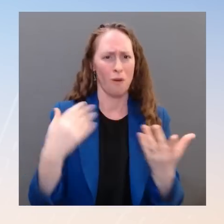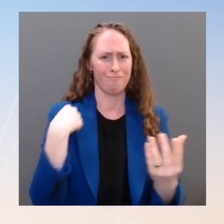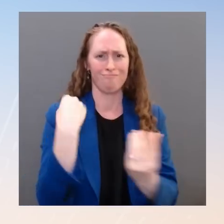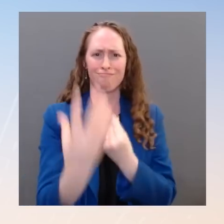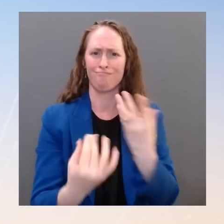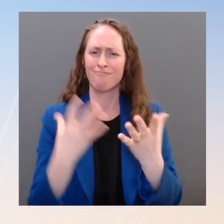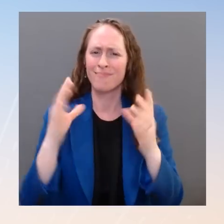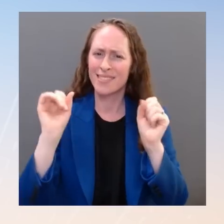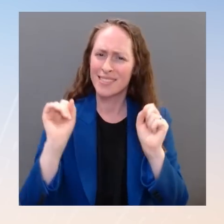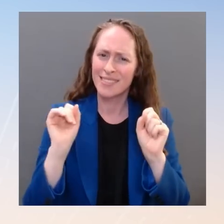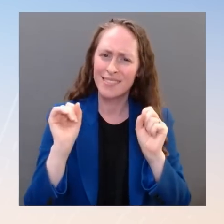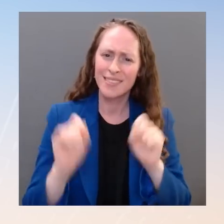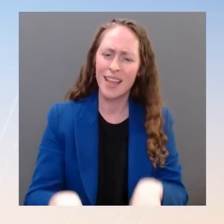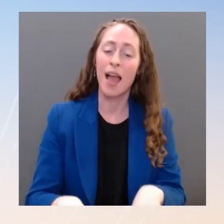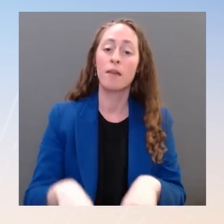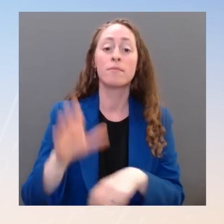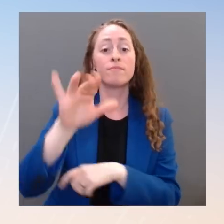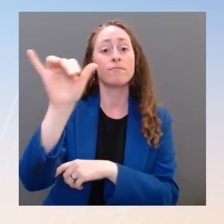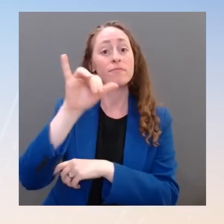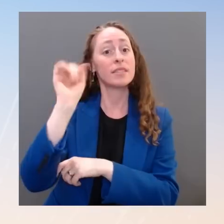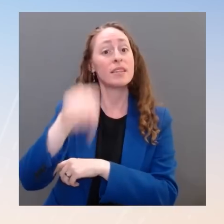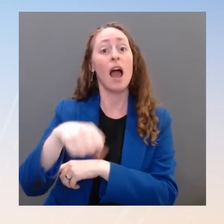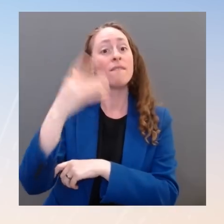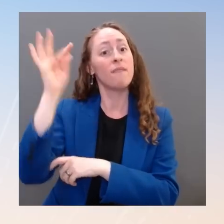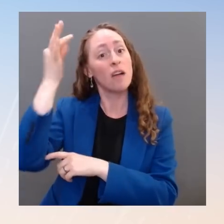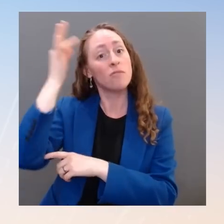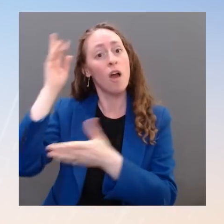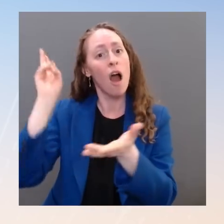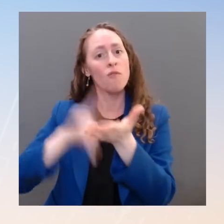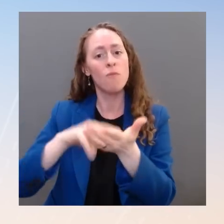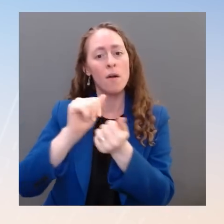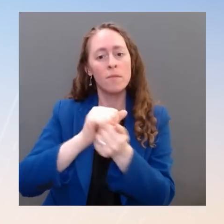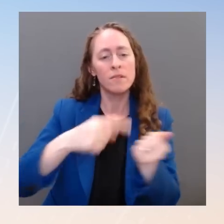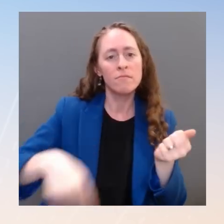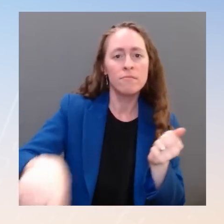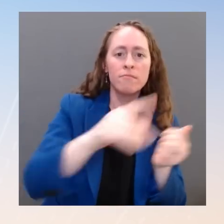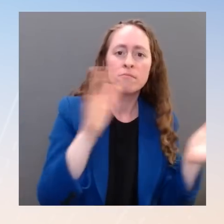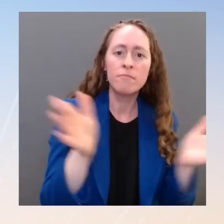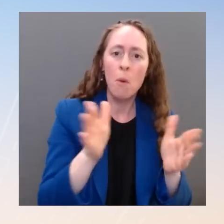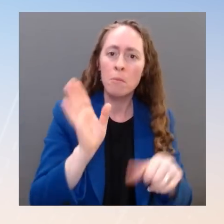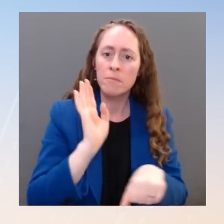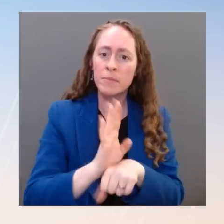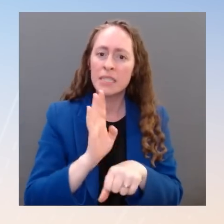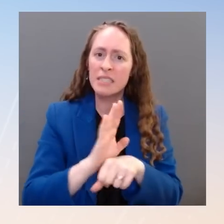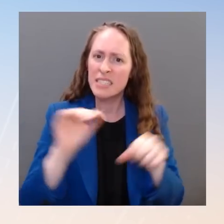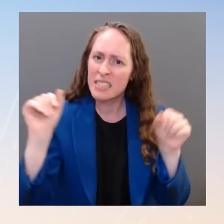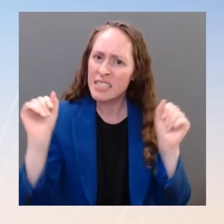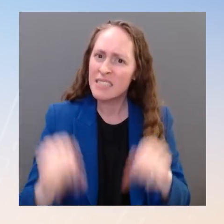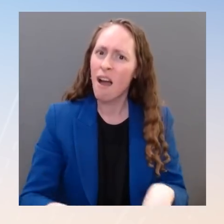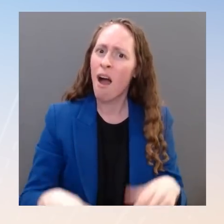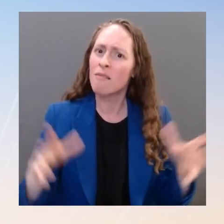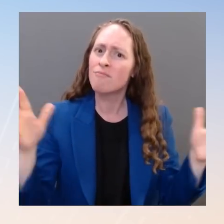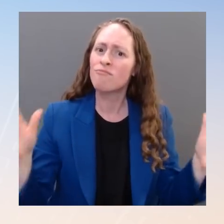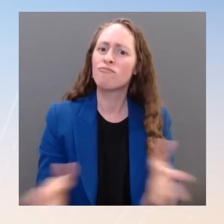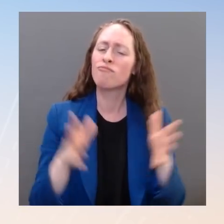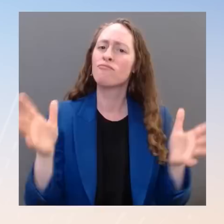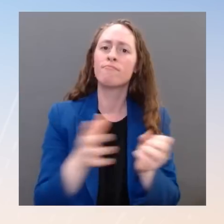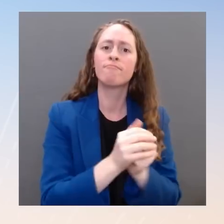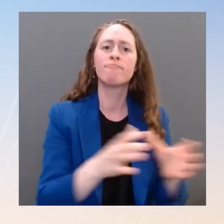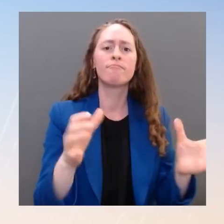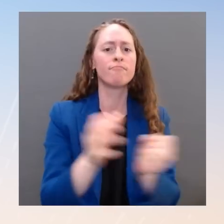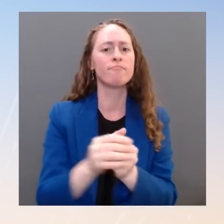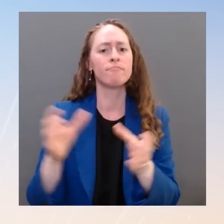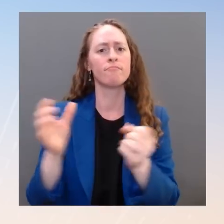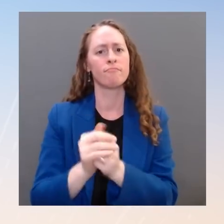government contracts to small businesses, and leveling the playing field for small business owners to reforming the tax code. Also wanted to